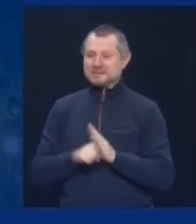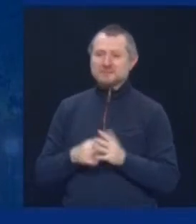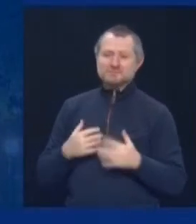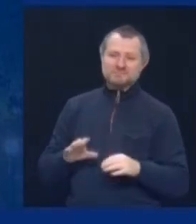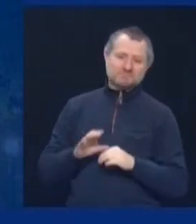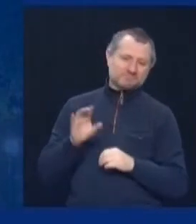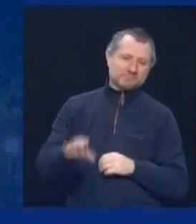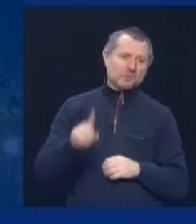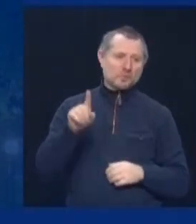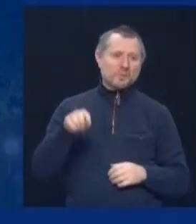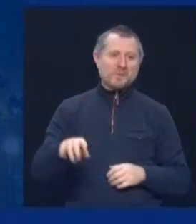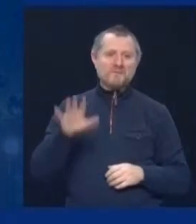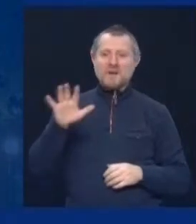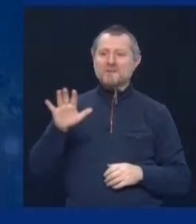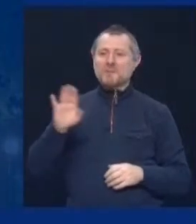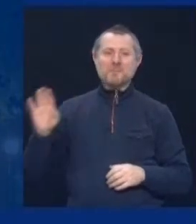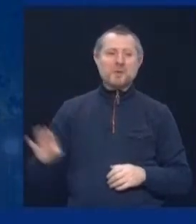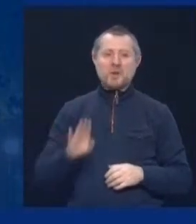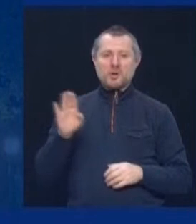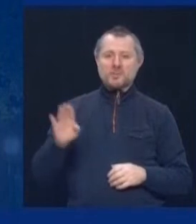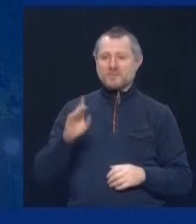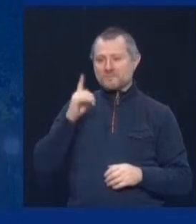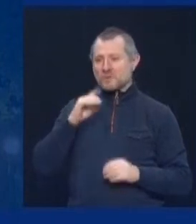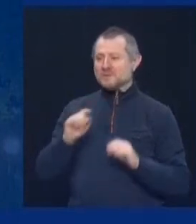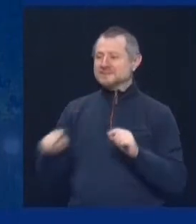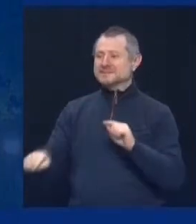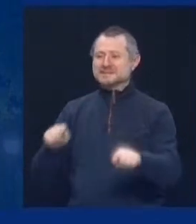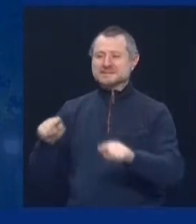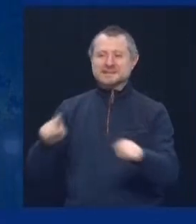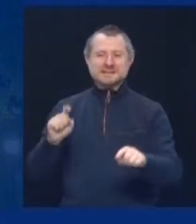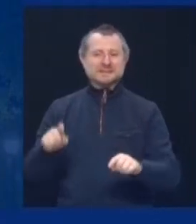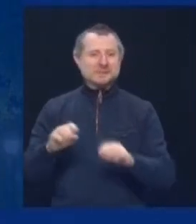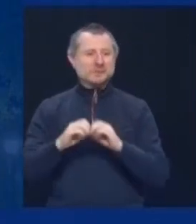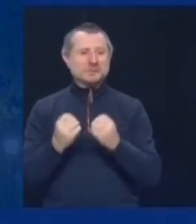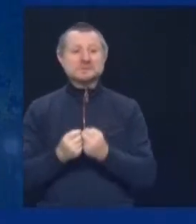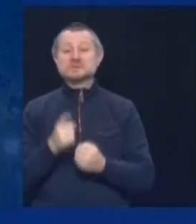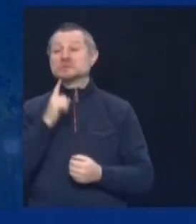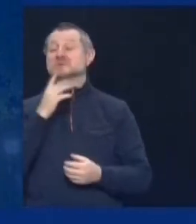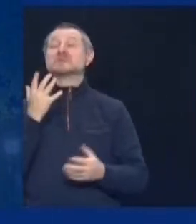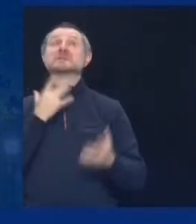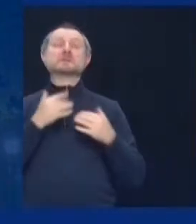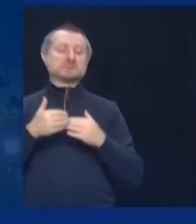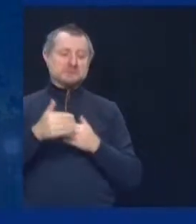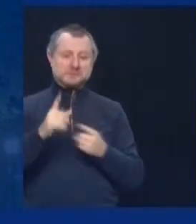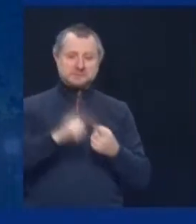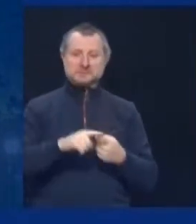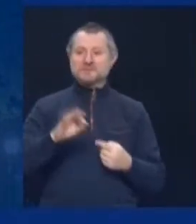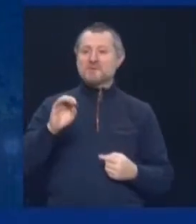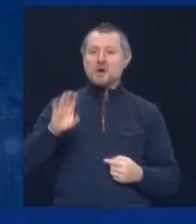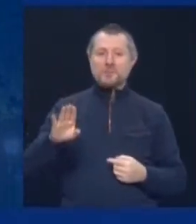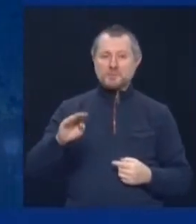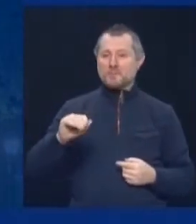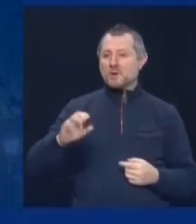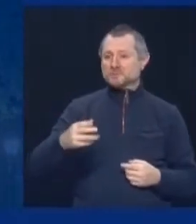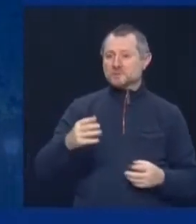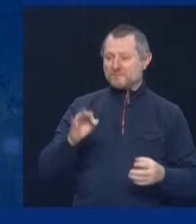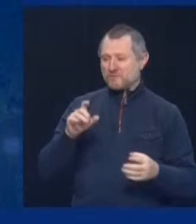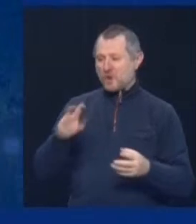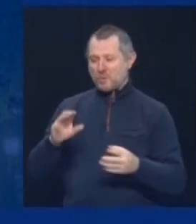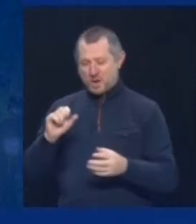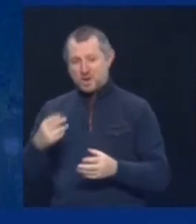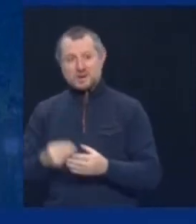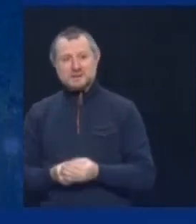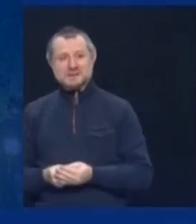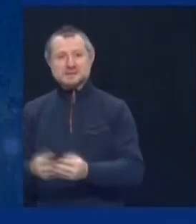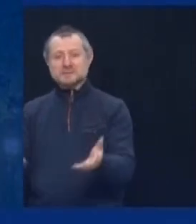billion to organizations that need cash flow between now and next